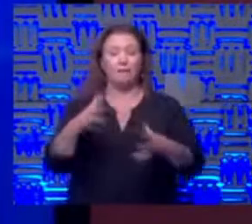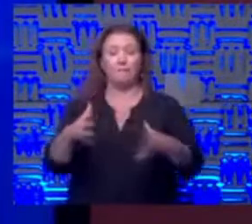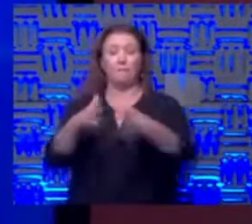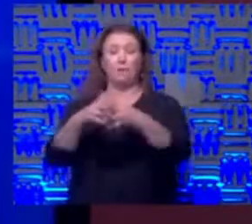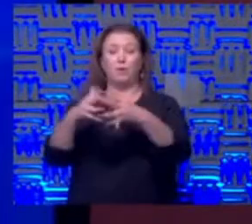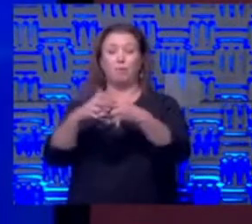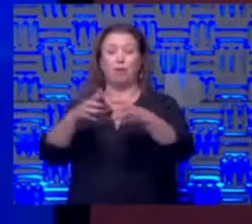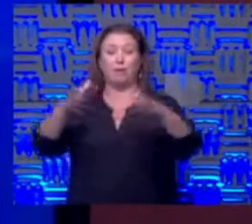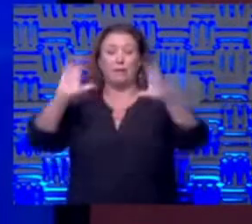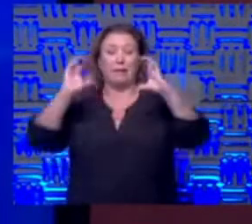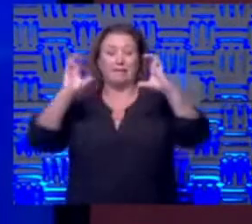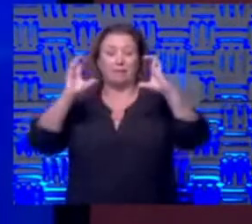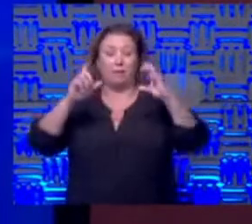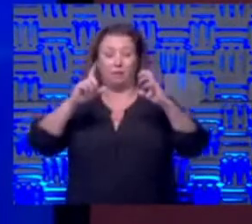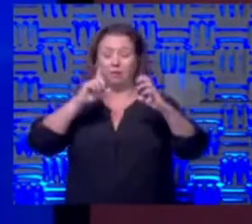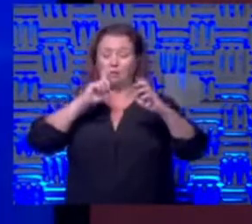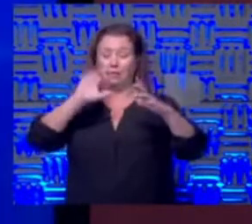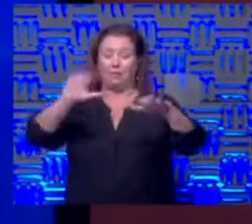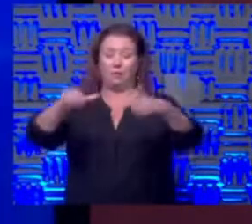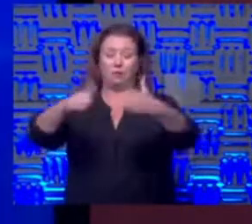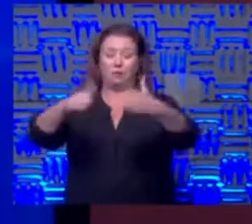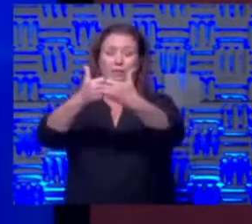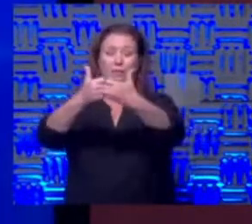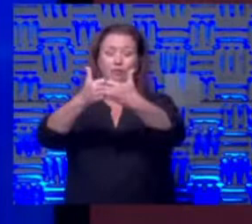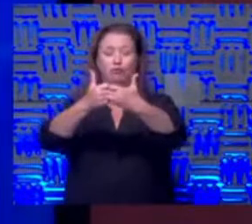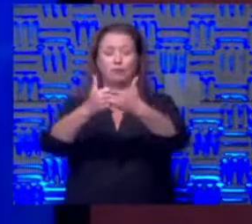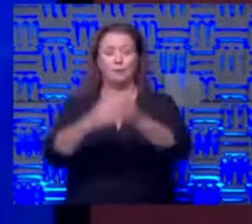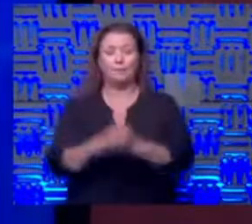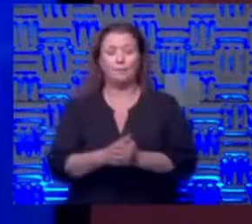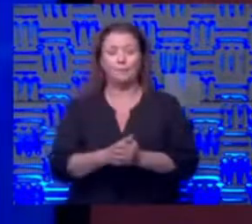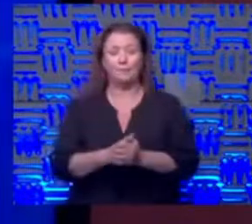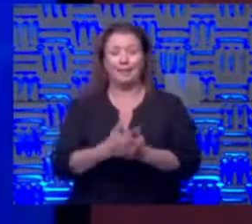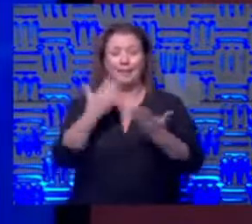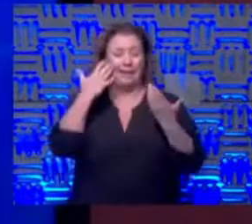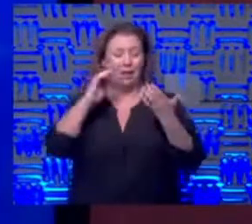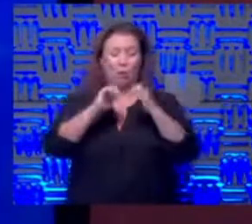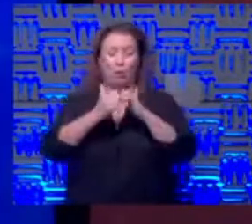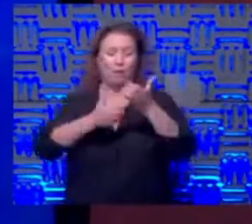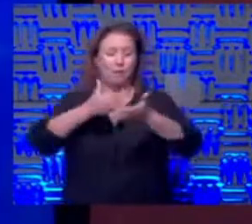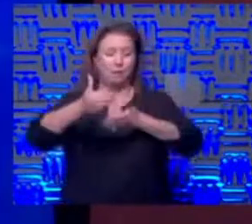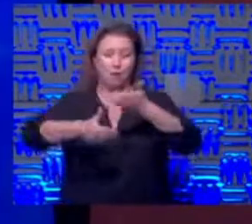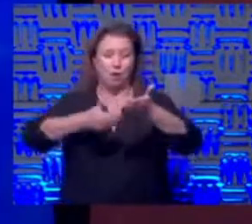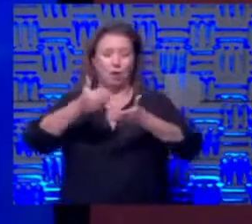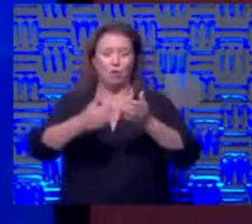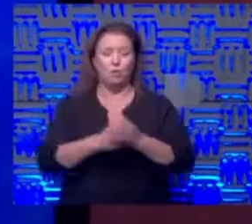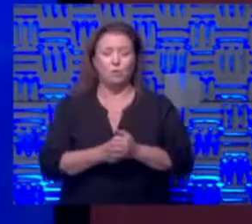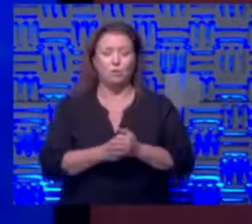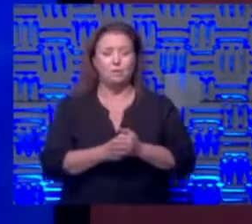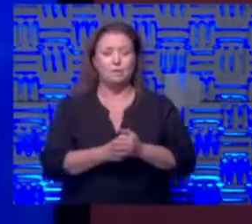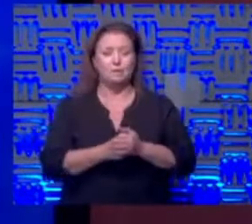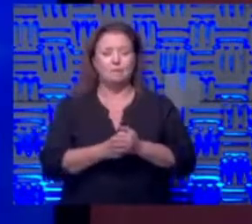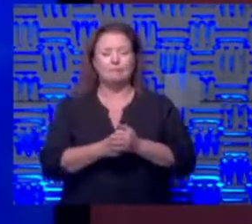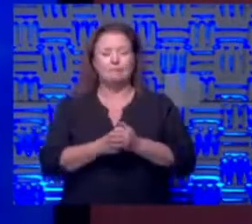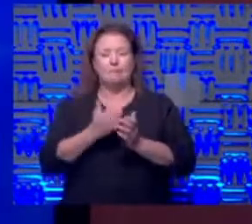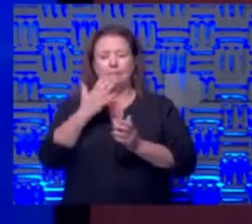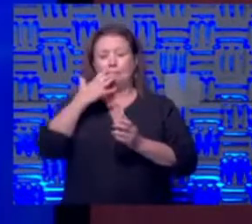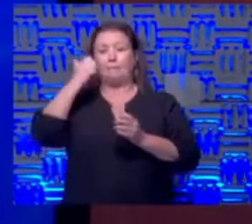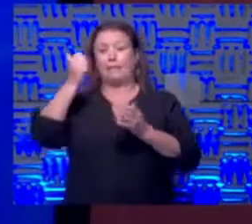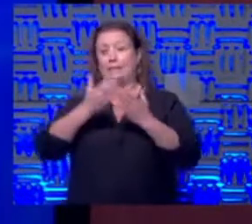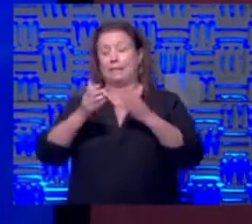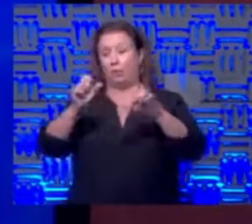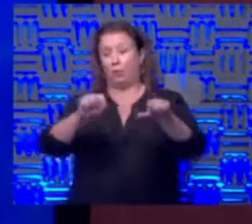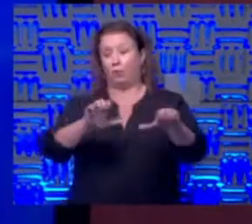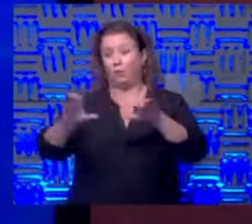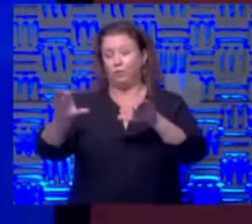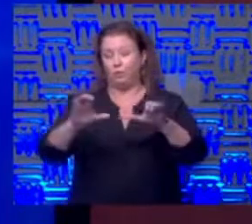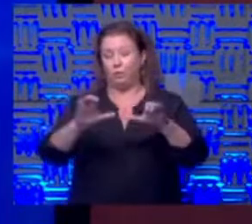and basketball, I think it's going to be a challenge. Absolutely. And I don't know how that's going to go. And I think the best thing you can do